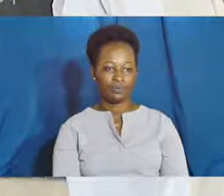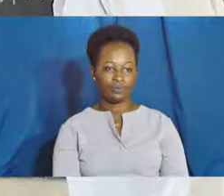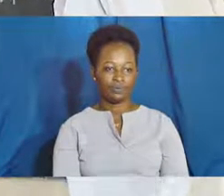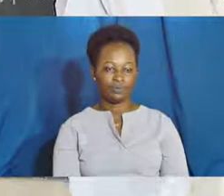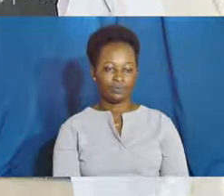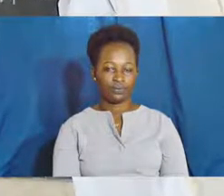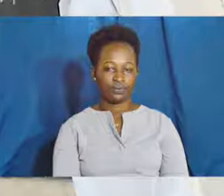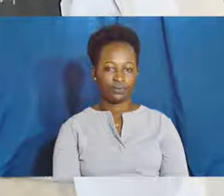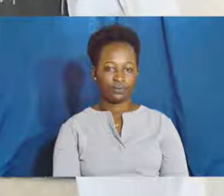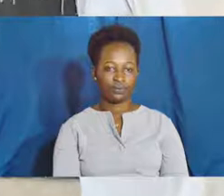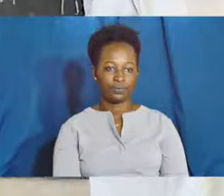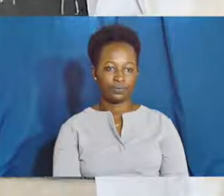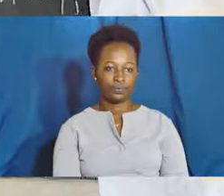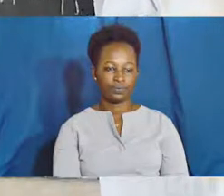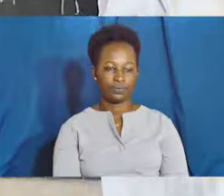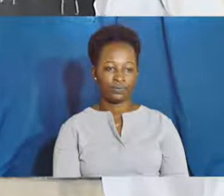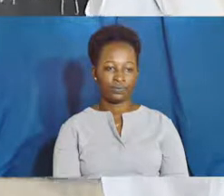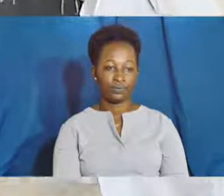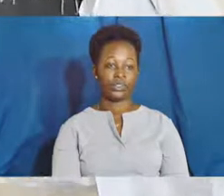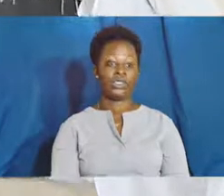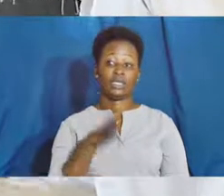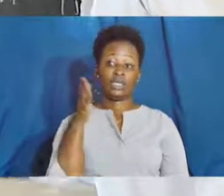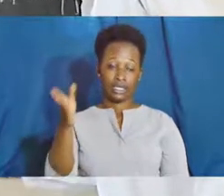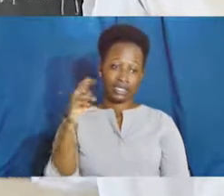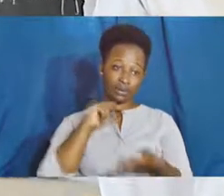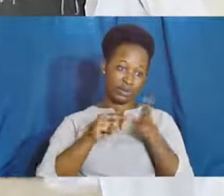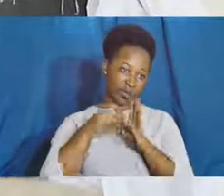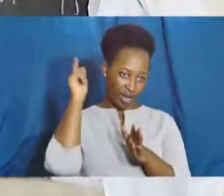current law. So this is